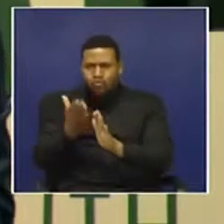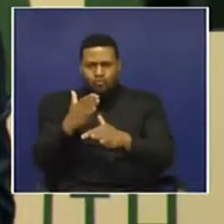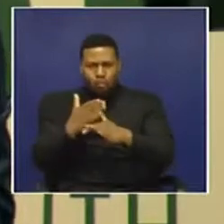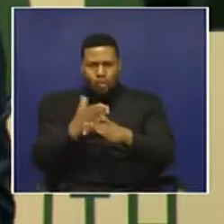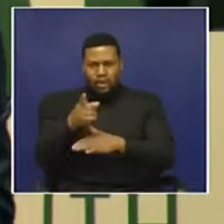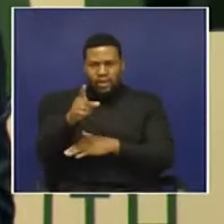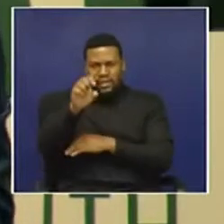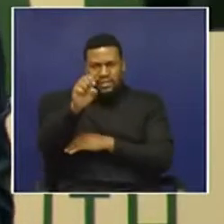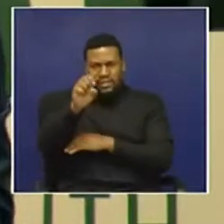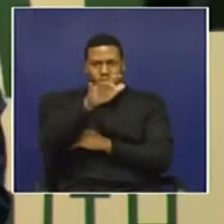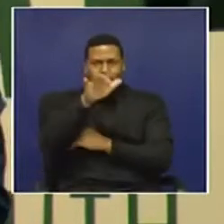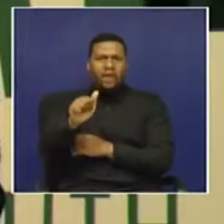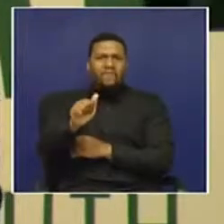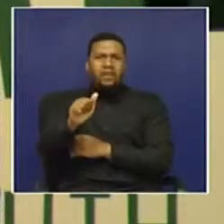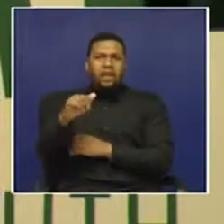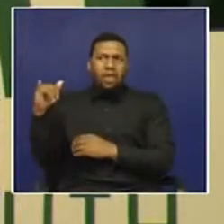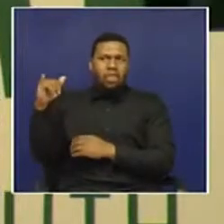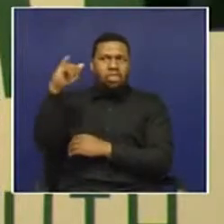fighting capability.